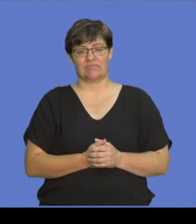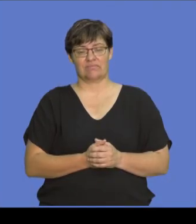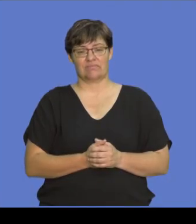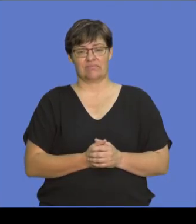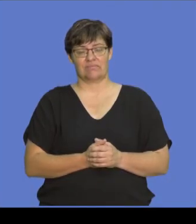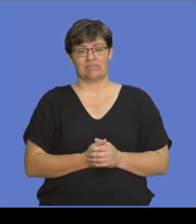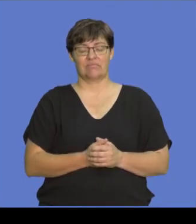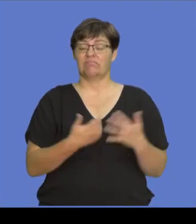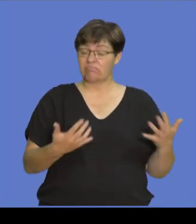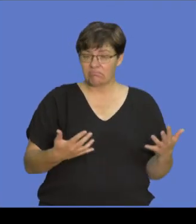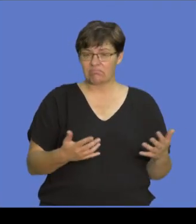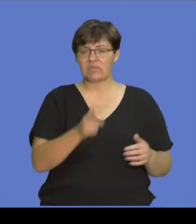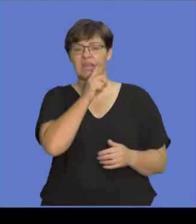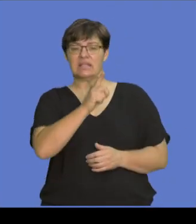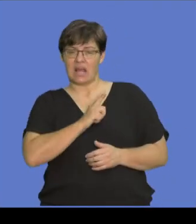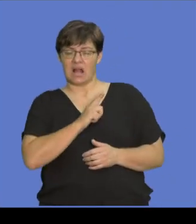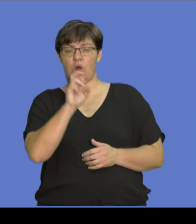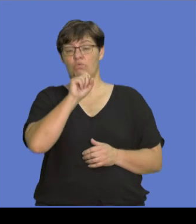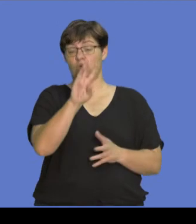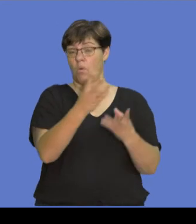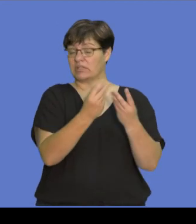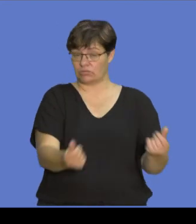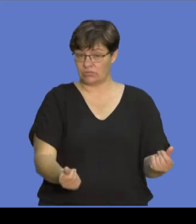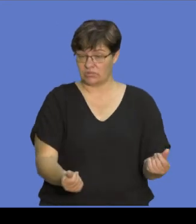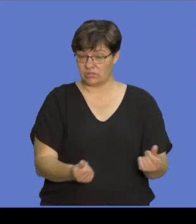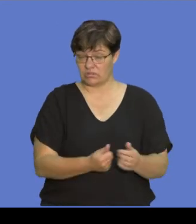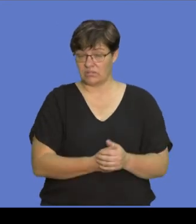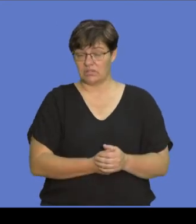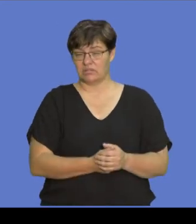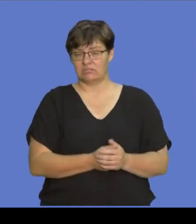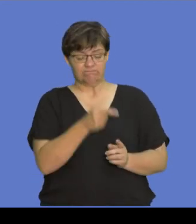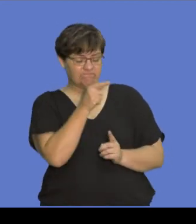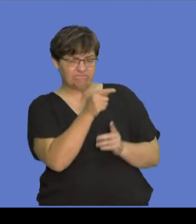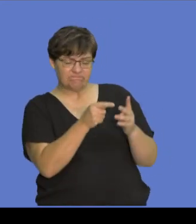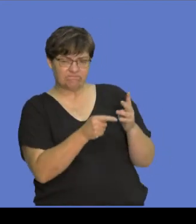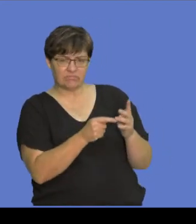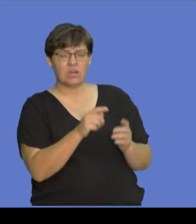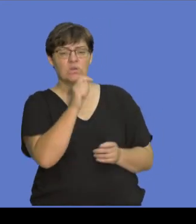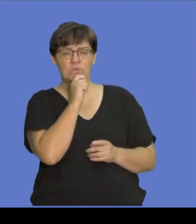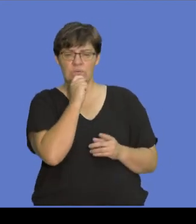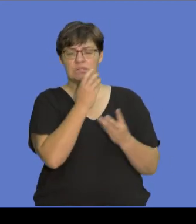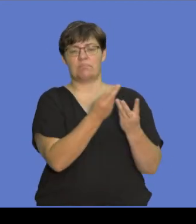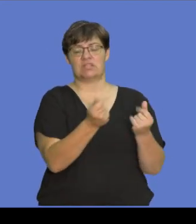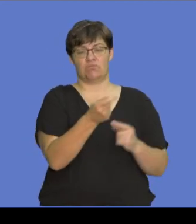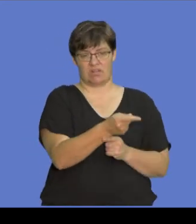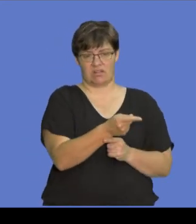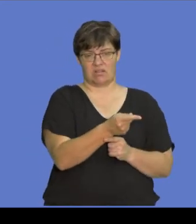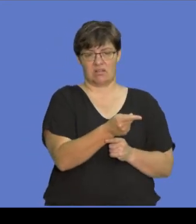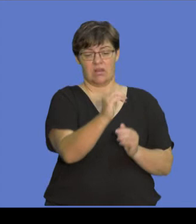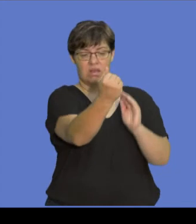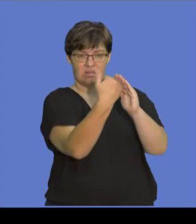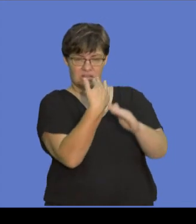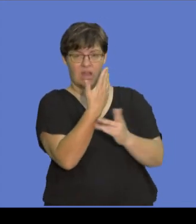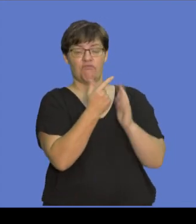What are we told about raw materials? We are told that we're using fabric. These were imported during the year from